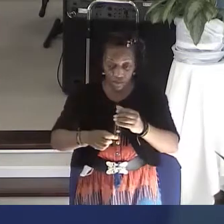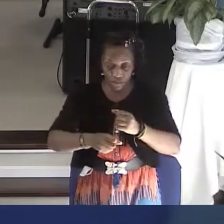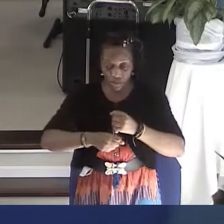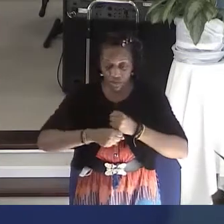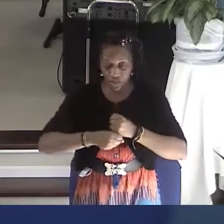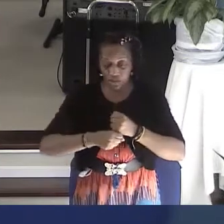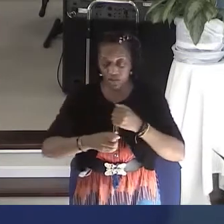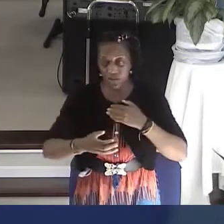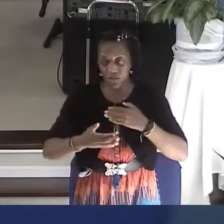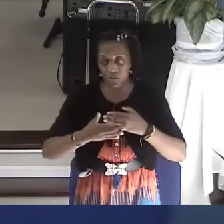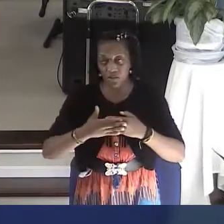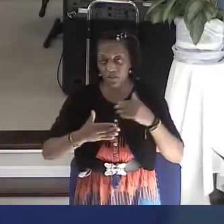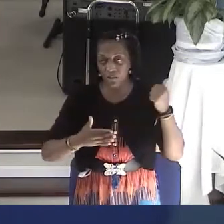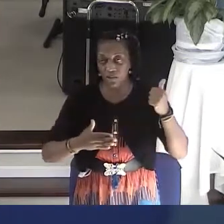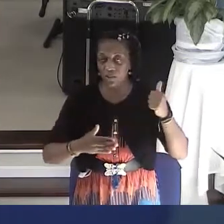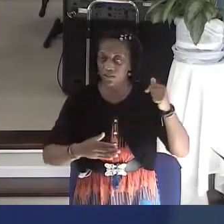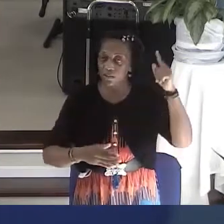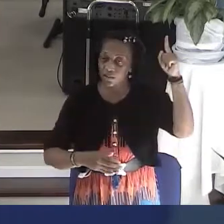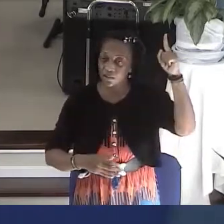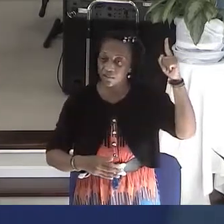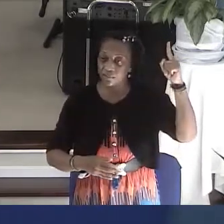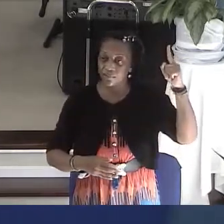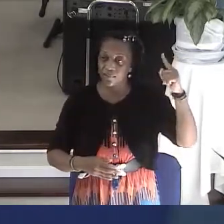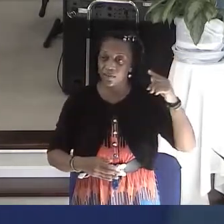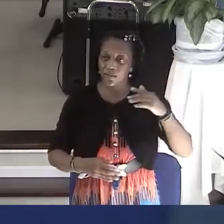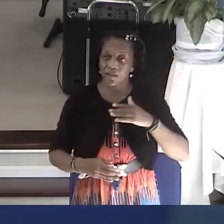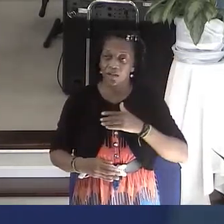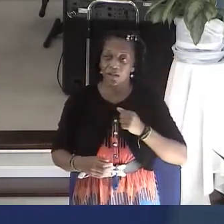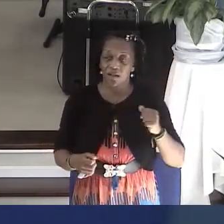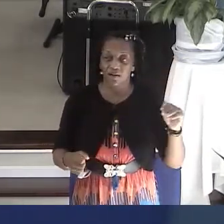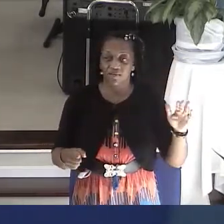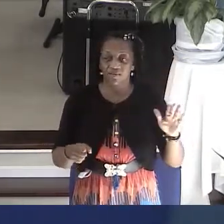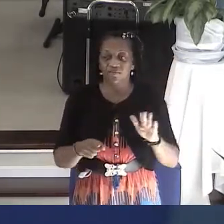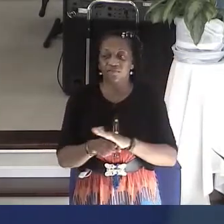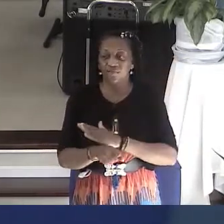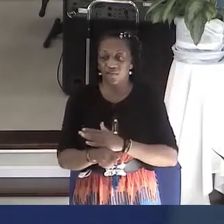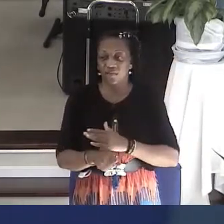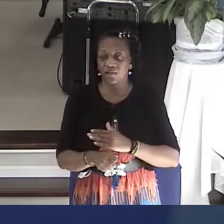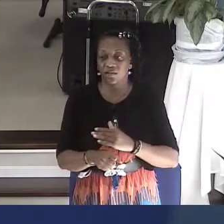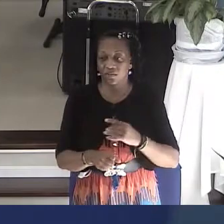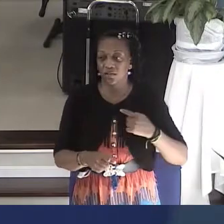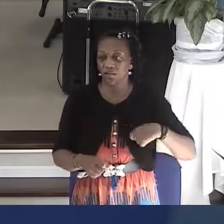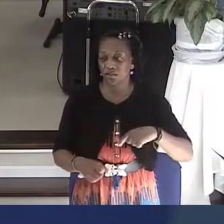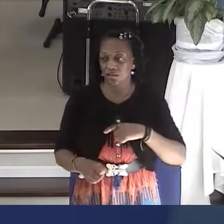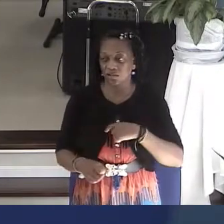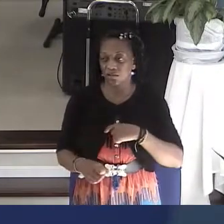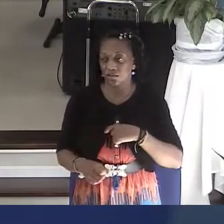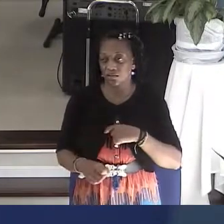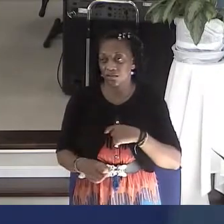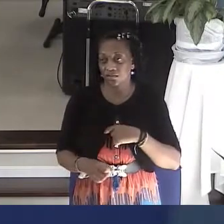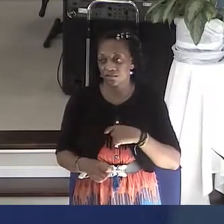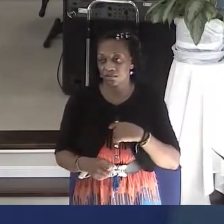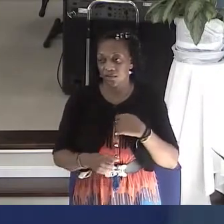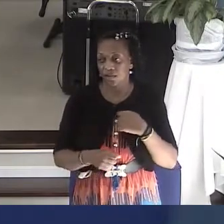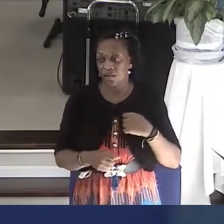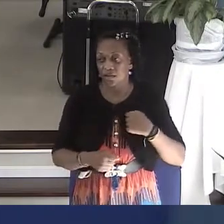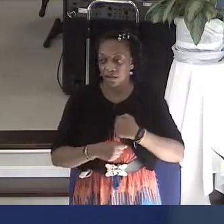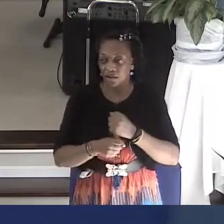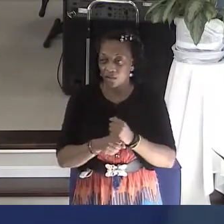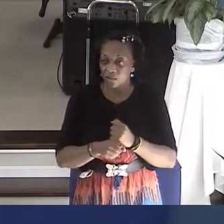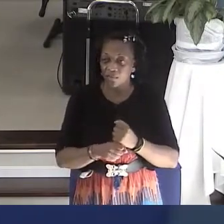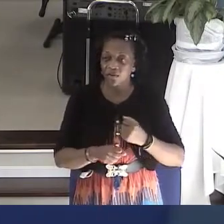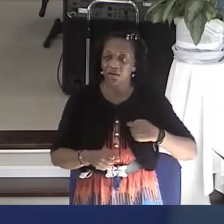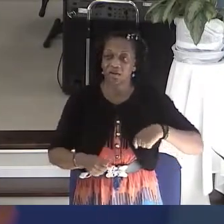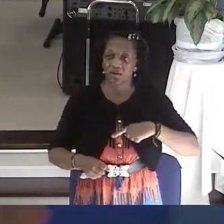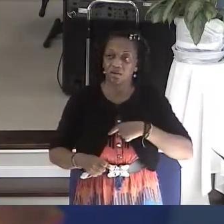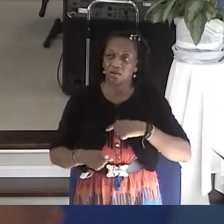and make us His, and we make Him ours. So whether we live